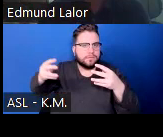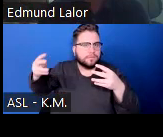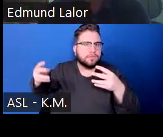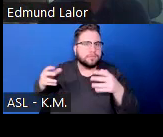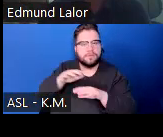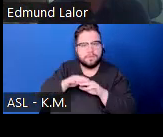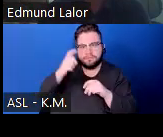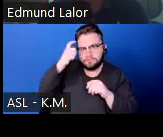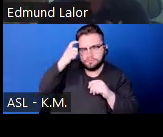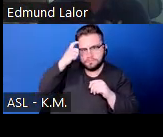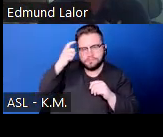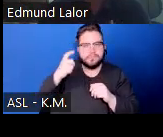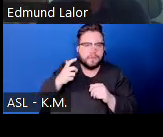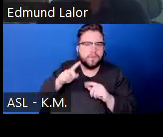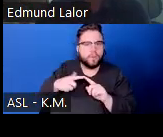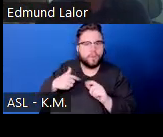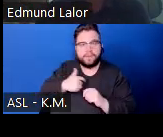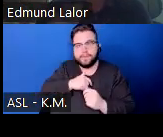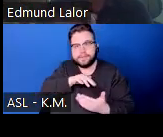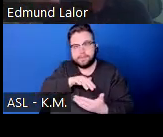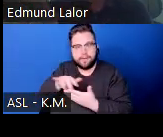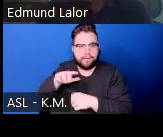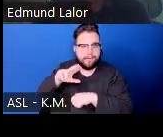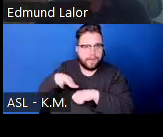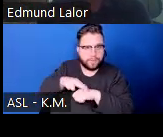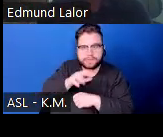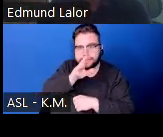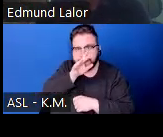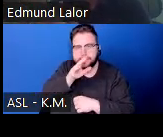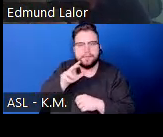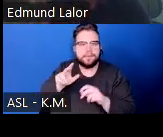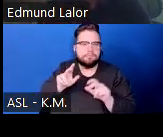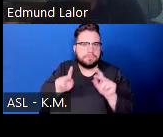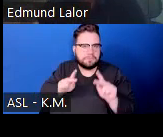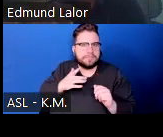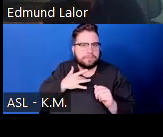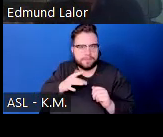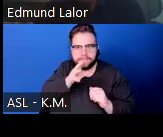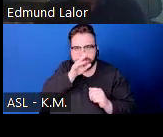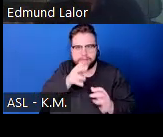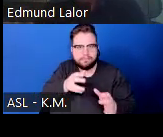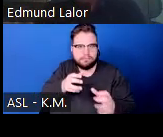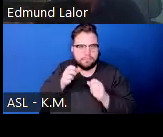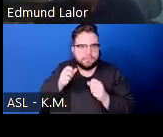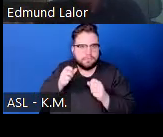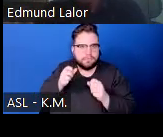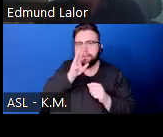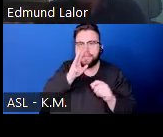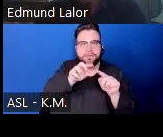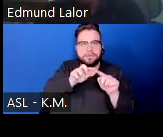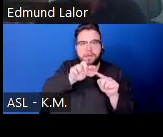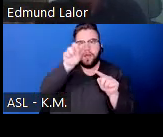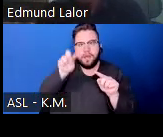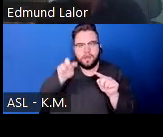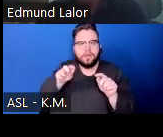important because when you're studying natural speech, people speak fairly quickly. The speech signal changes several times per second. So you need a